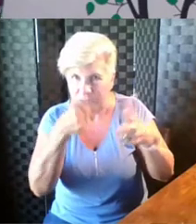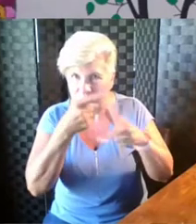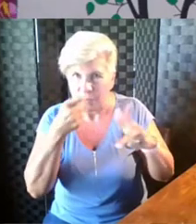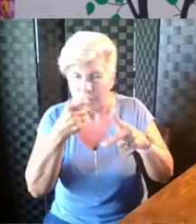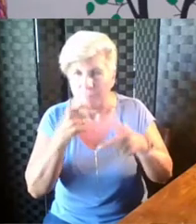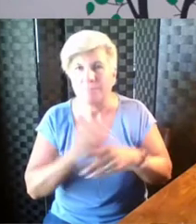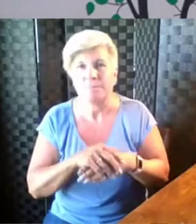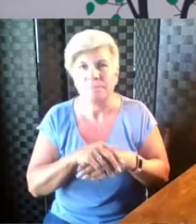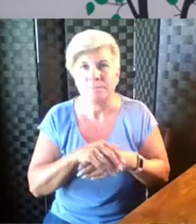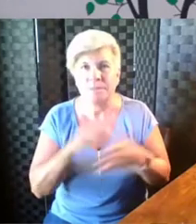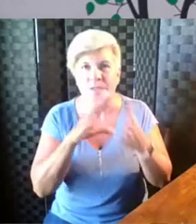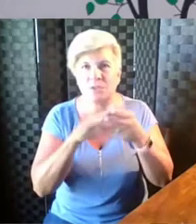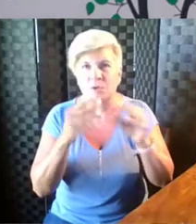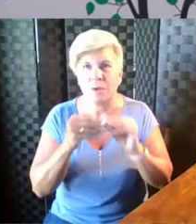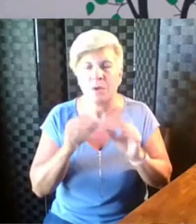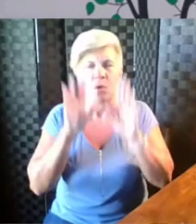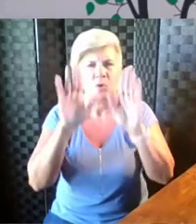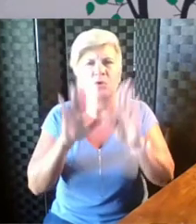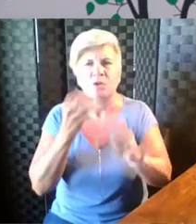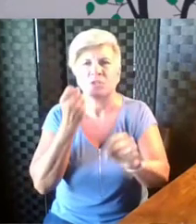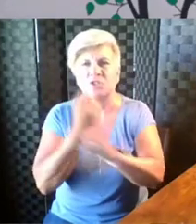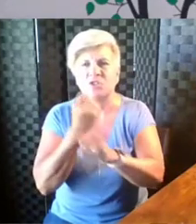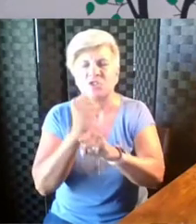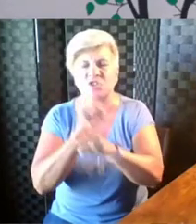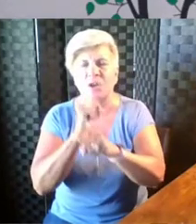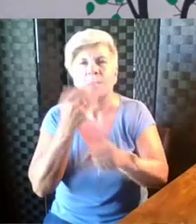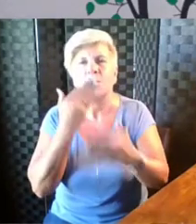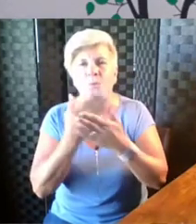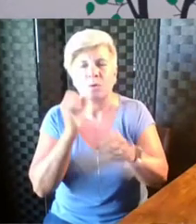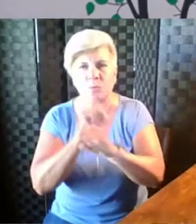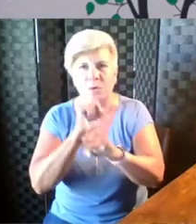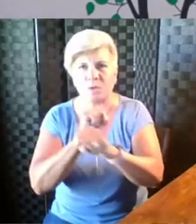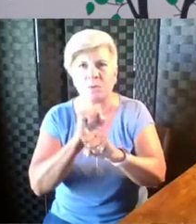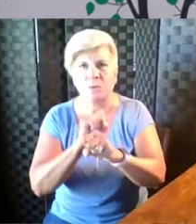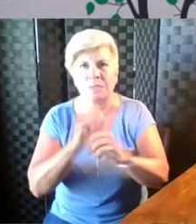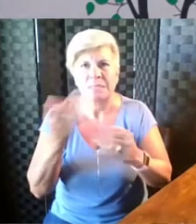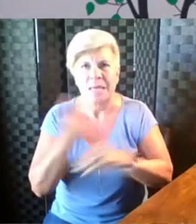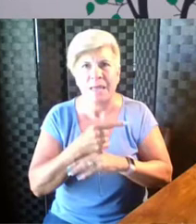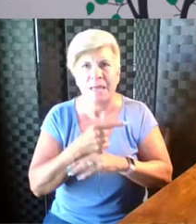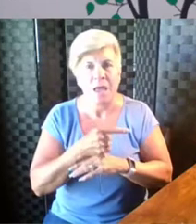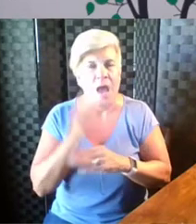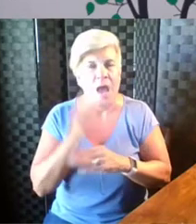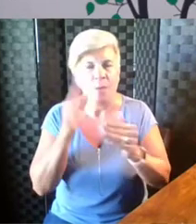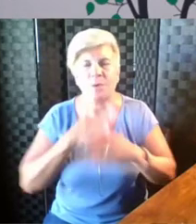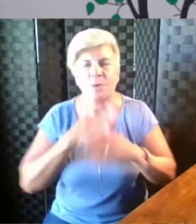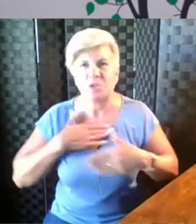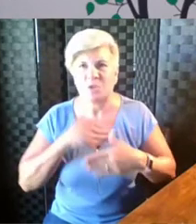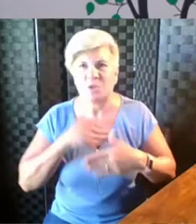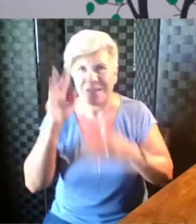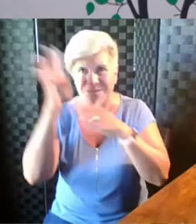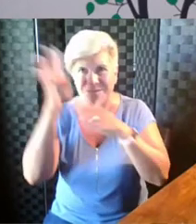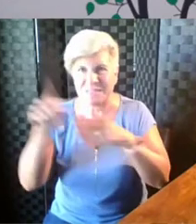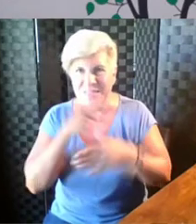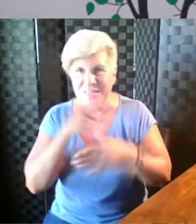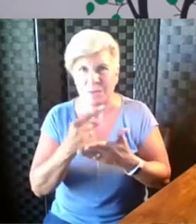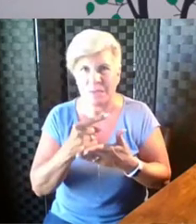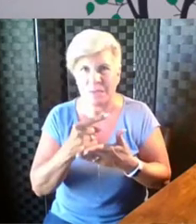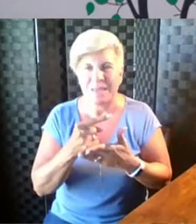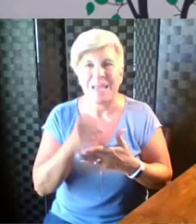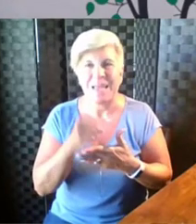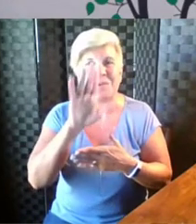So great work today. I hope that you've enjoyed us talking about nonfiction this week. Today, your code word